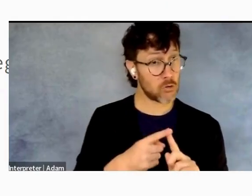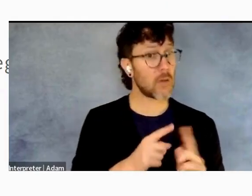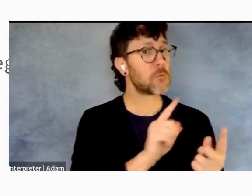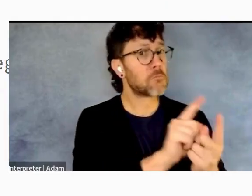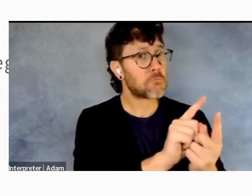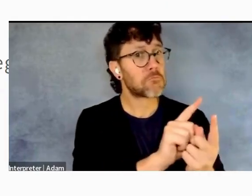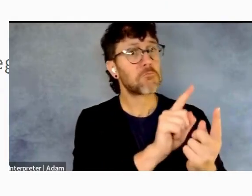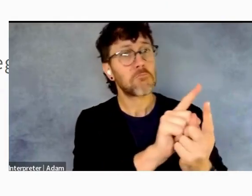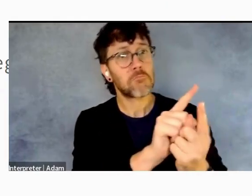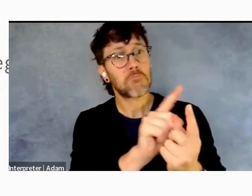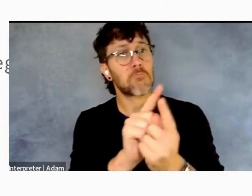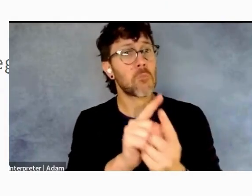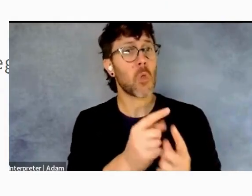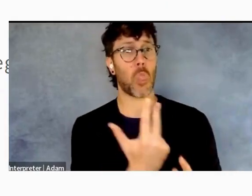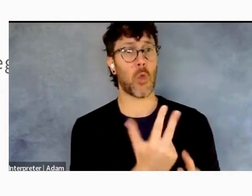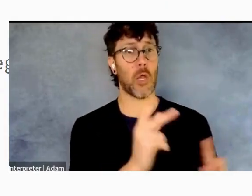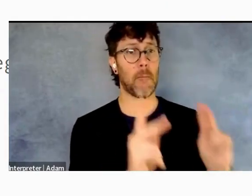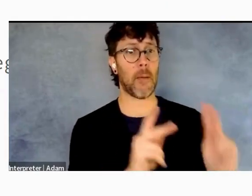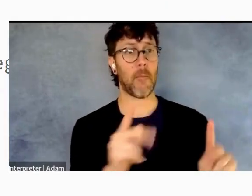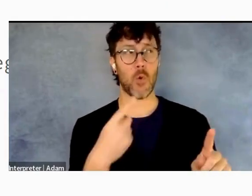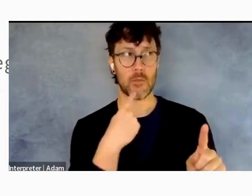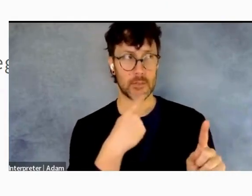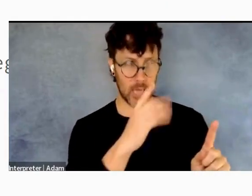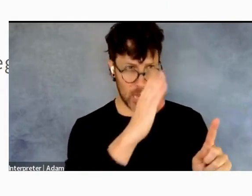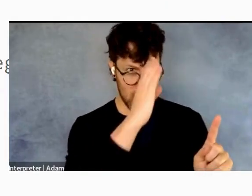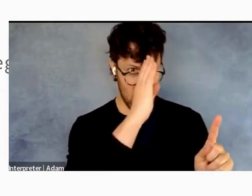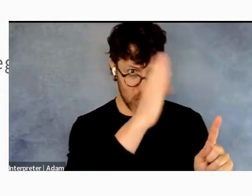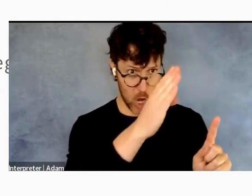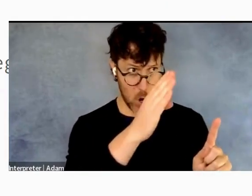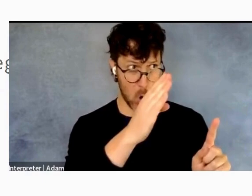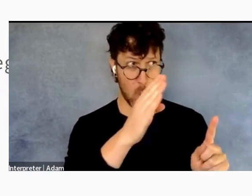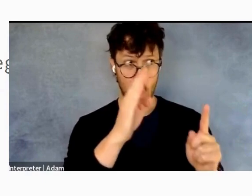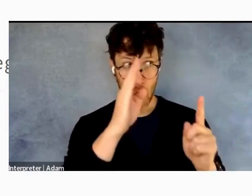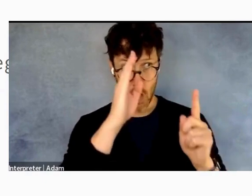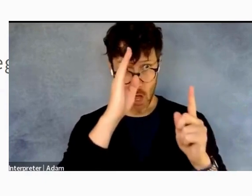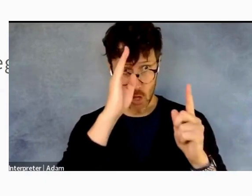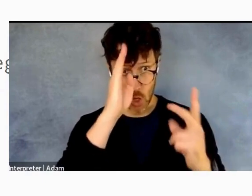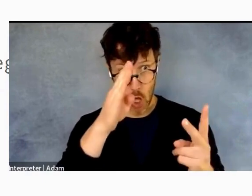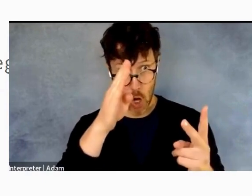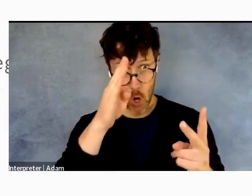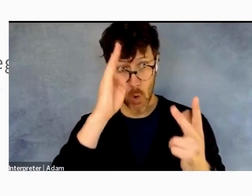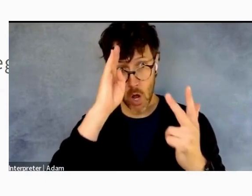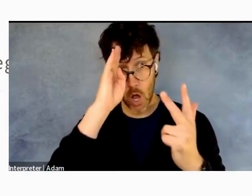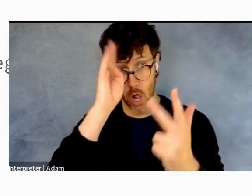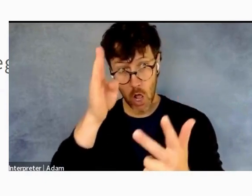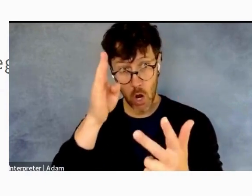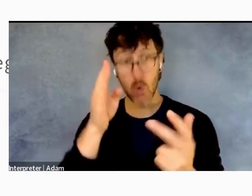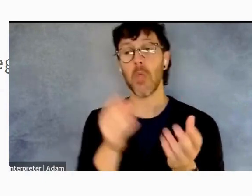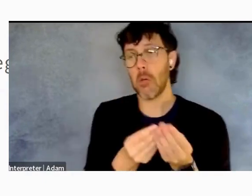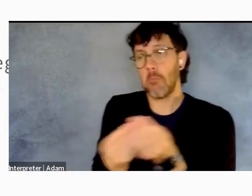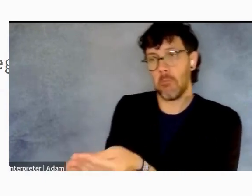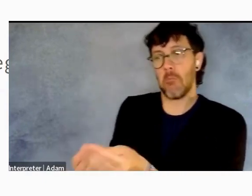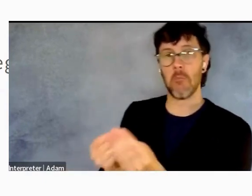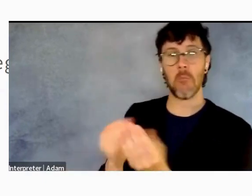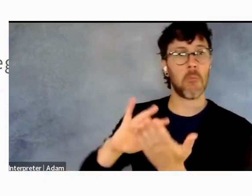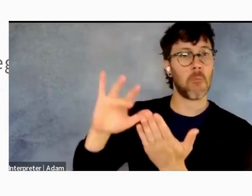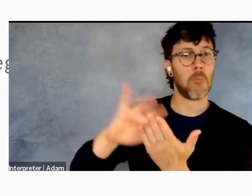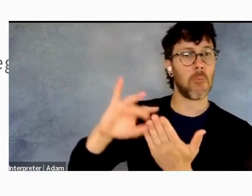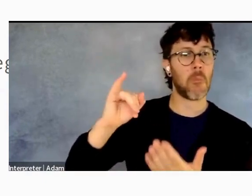skill that you might have to say. You have to say hello to 3 people, then you get your iPad. So you're working on those kinds of